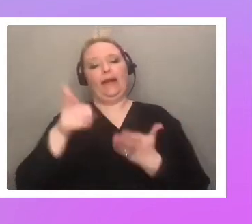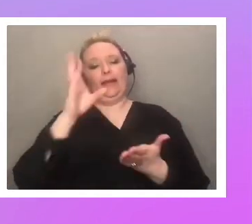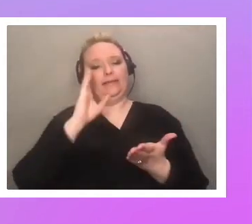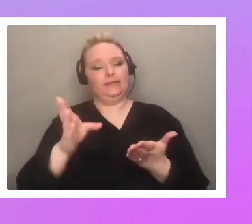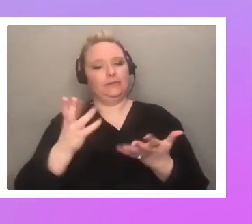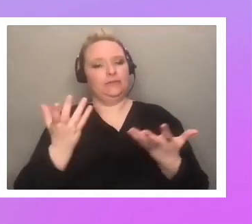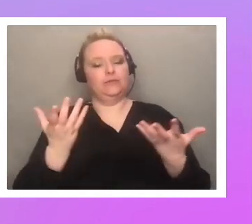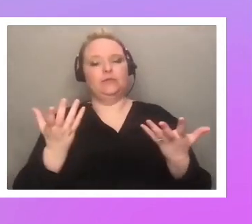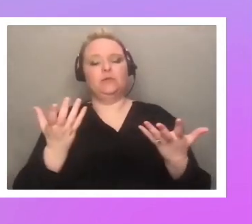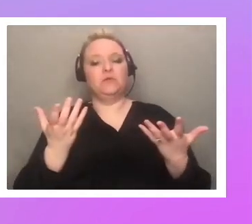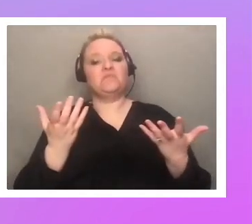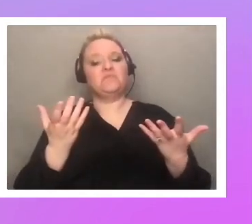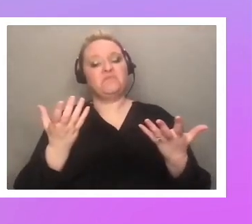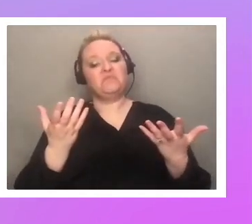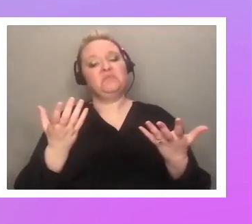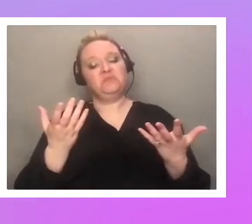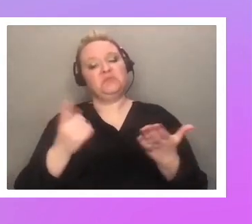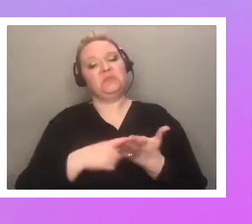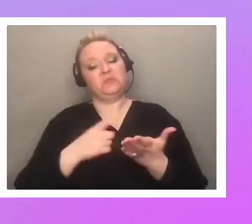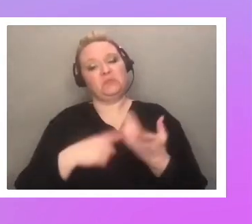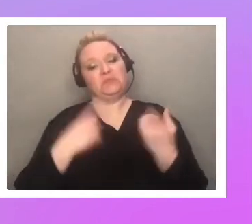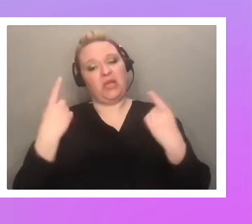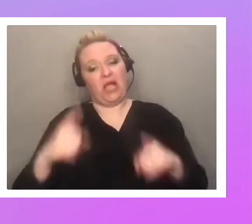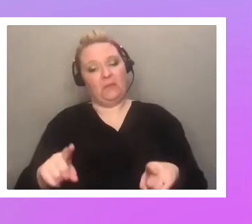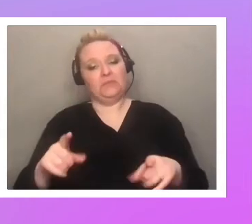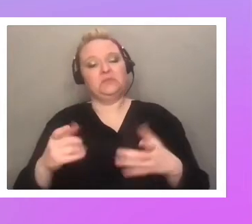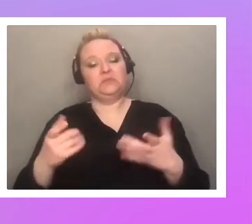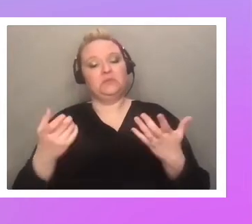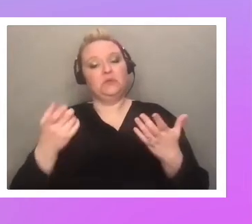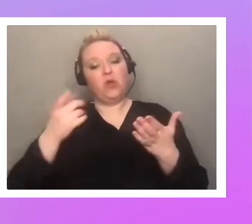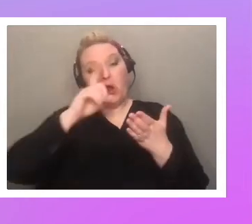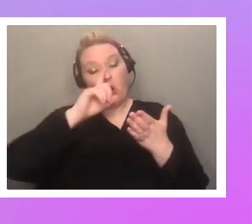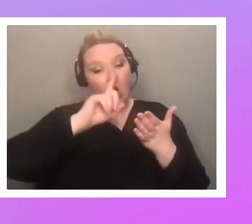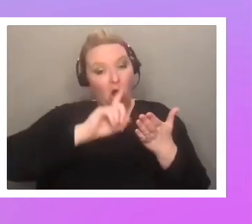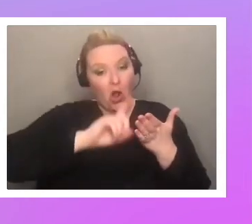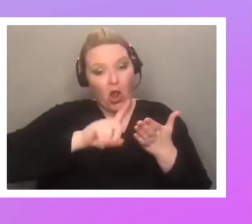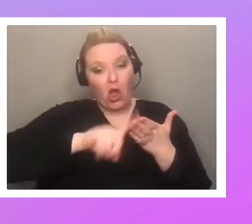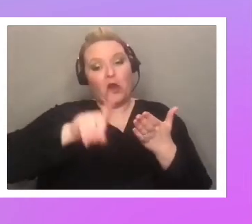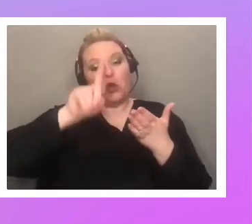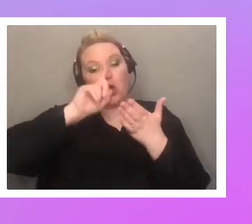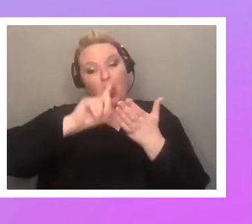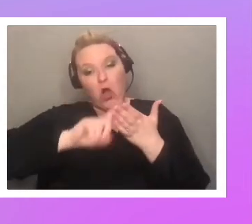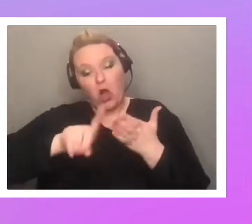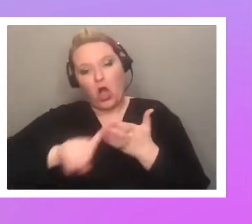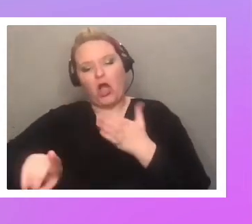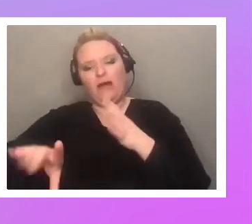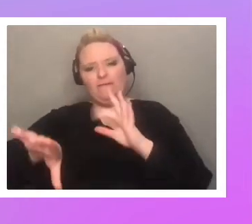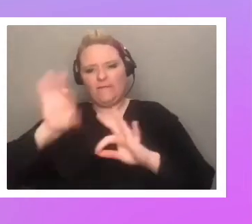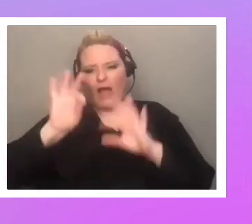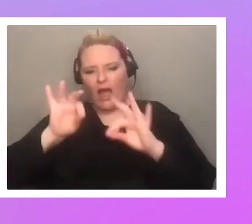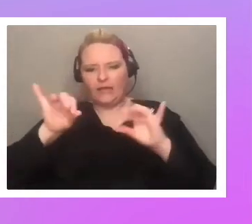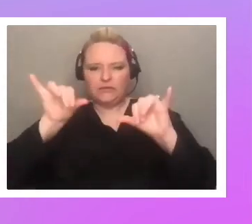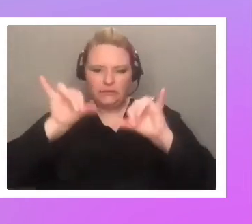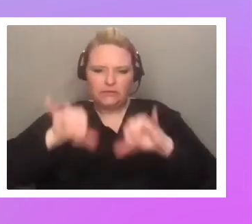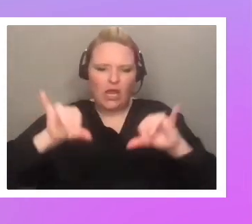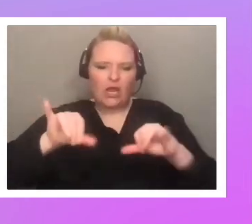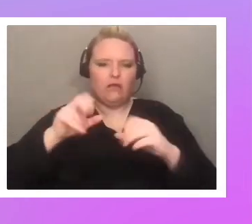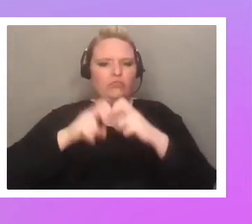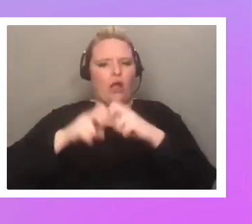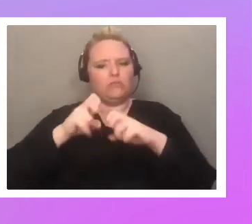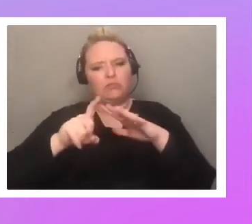it is not unusual for audits, multiple audits to be done, and they keep finding the exact same